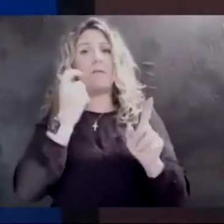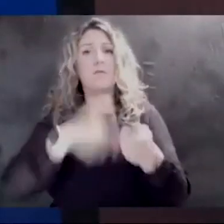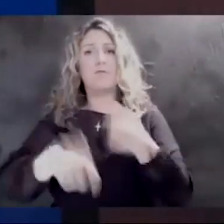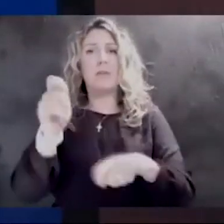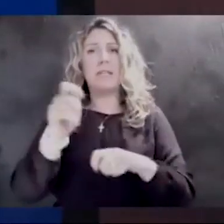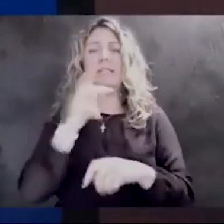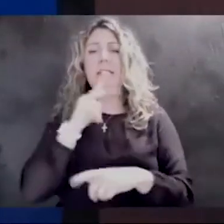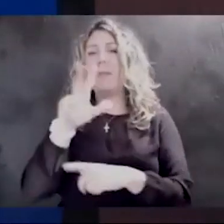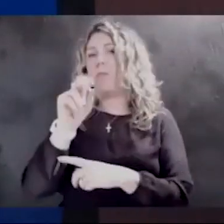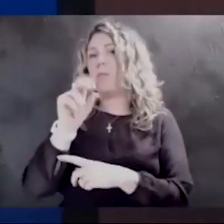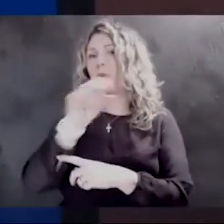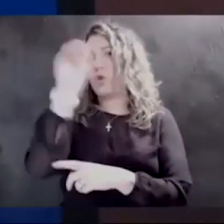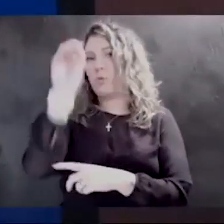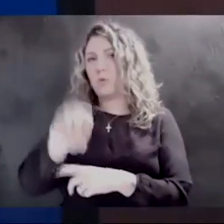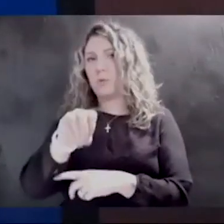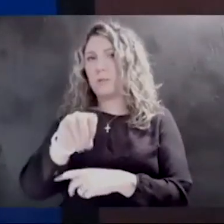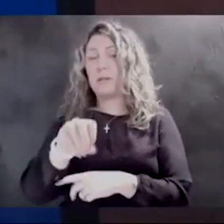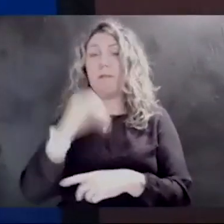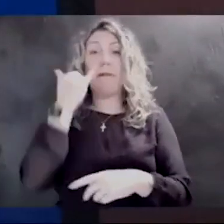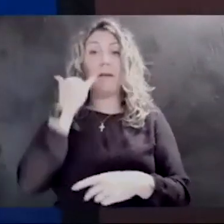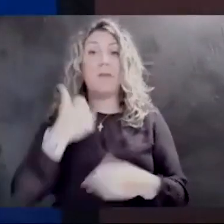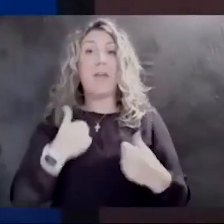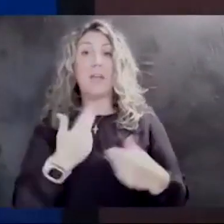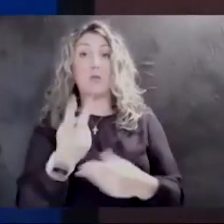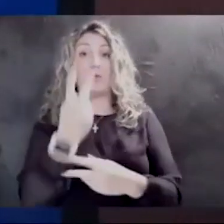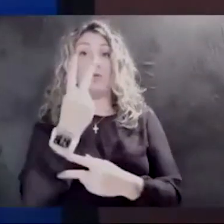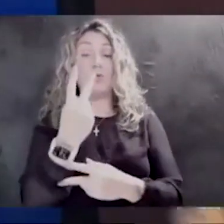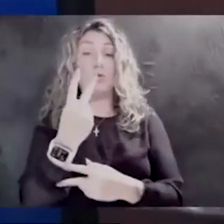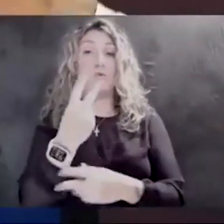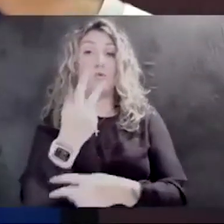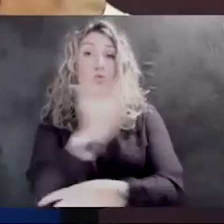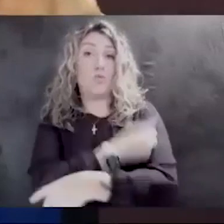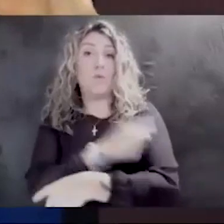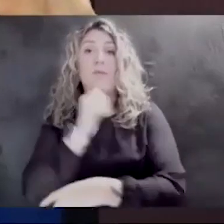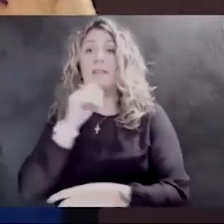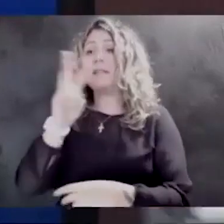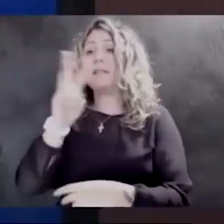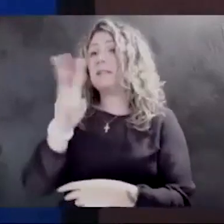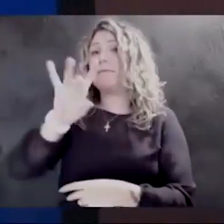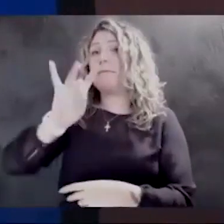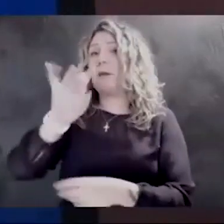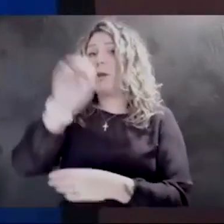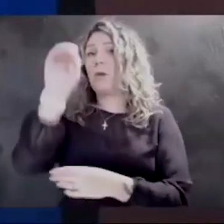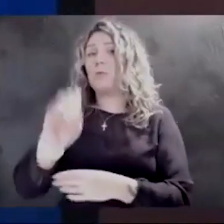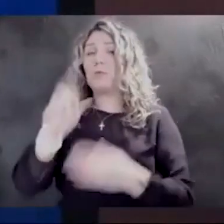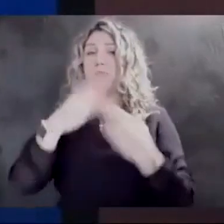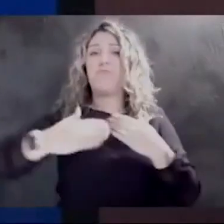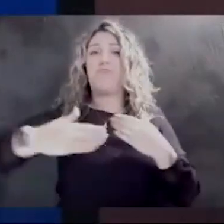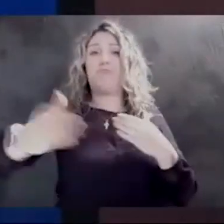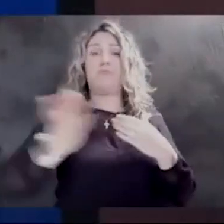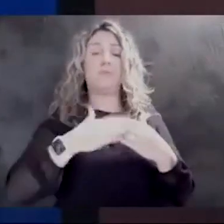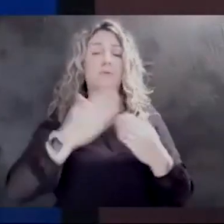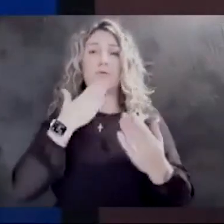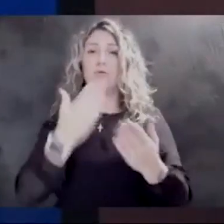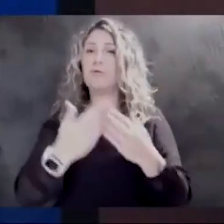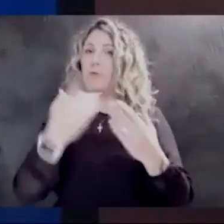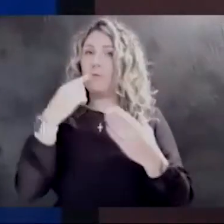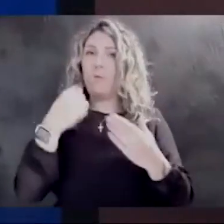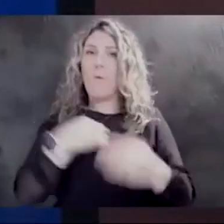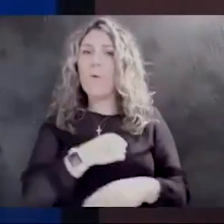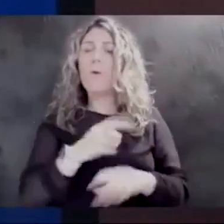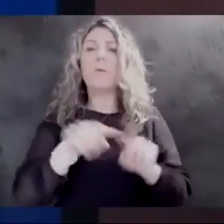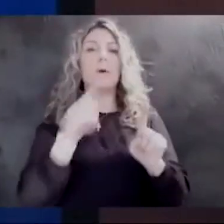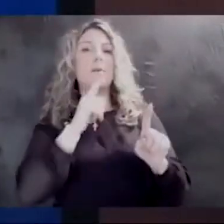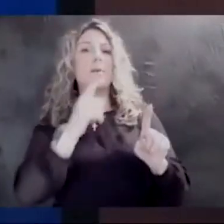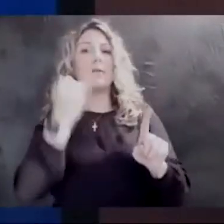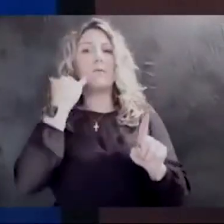30%. And if you've had just 2 doses, it's about 68%. Where the rest of it, the rest of us, it's crazy good. So if you've got chronic underlying disease,